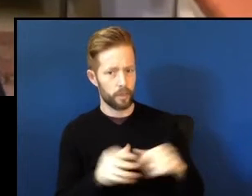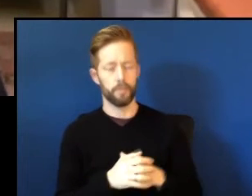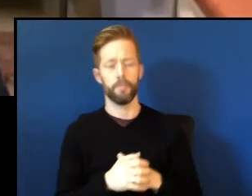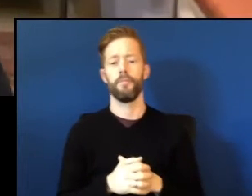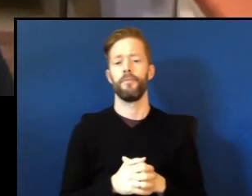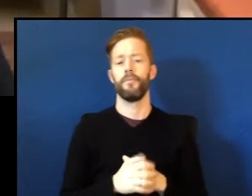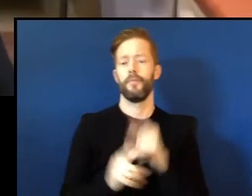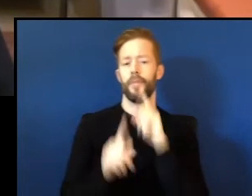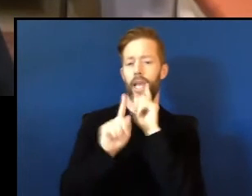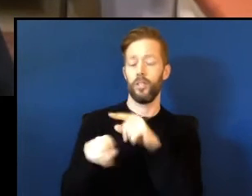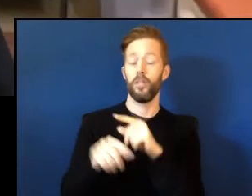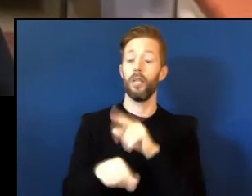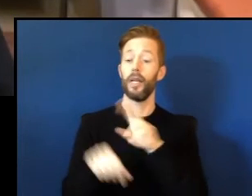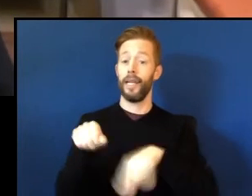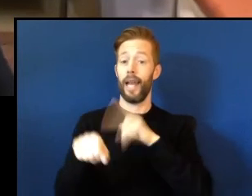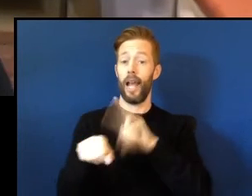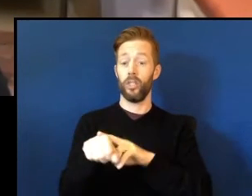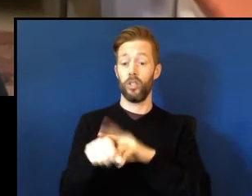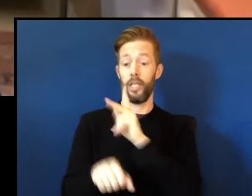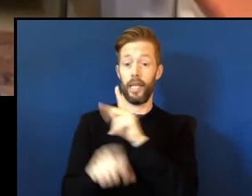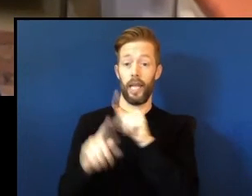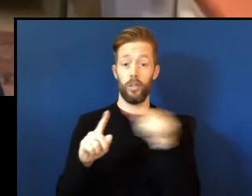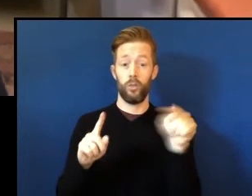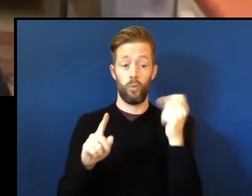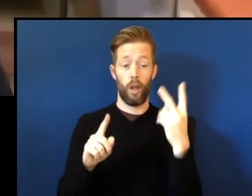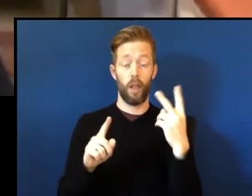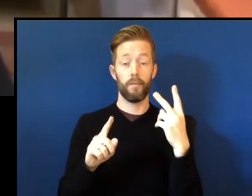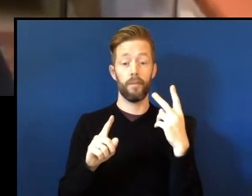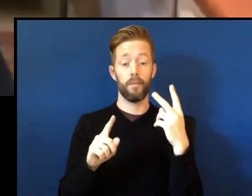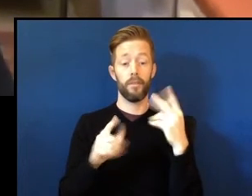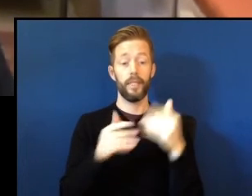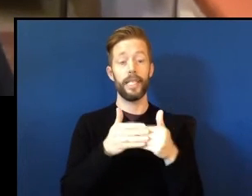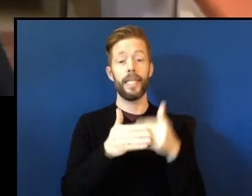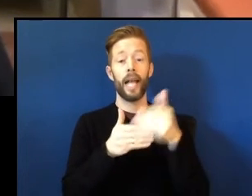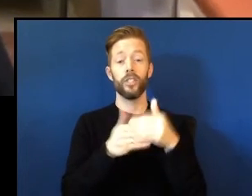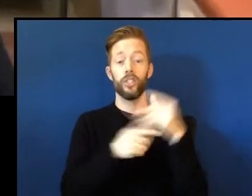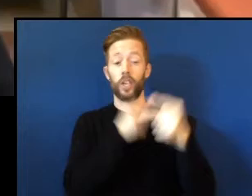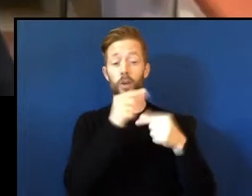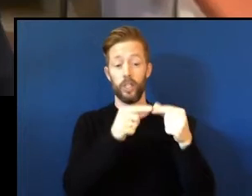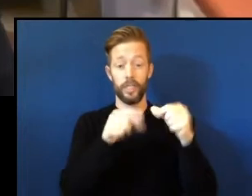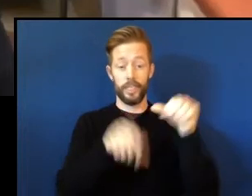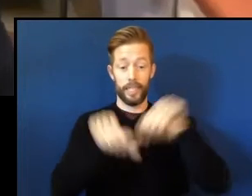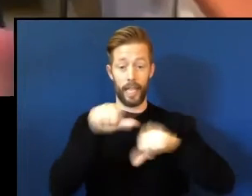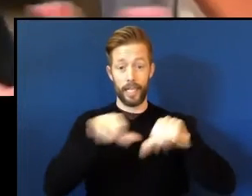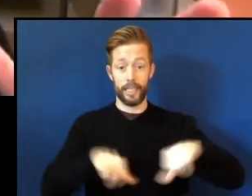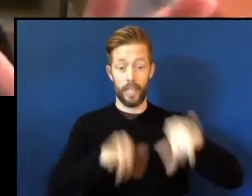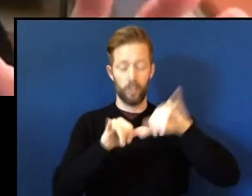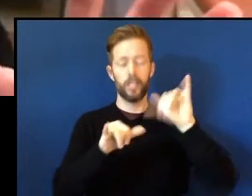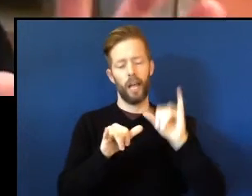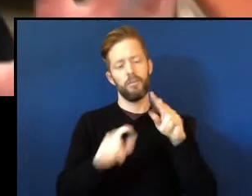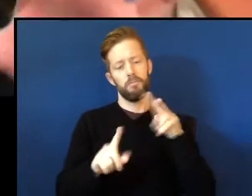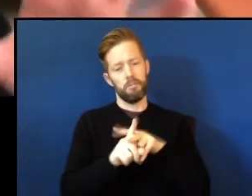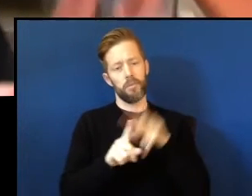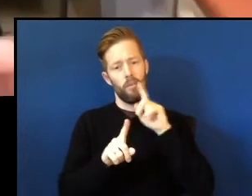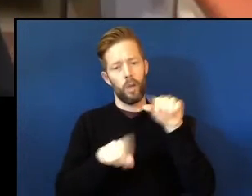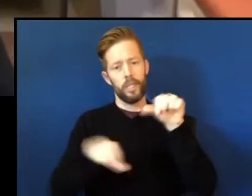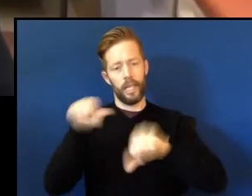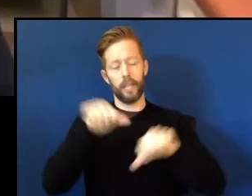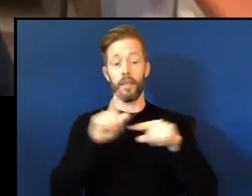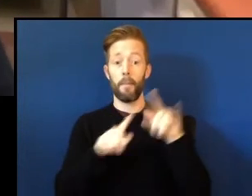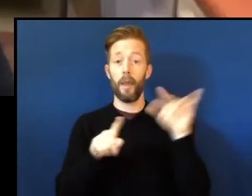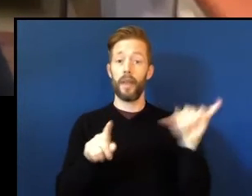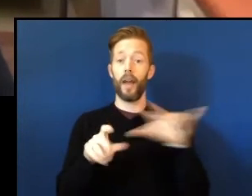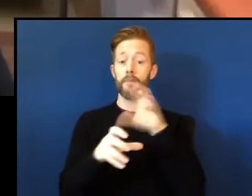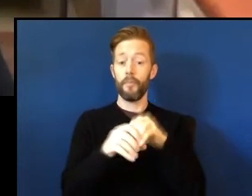The national K-12 next generation science standards are for science, but they